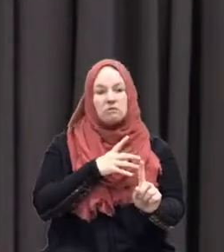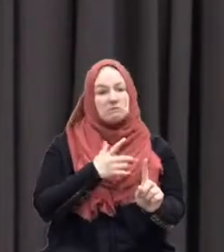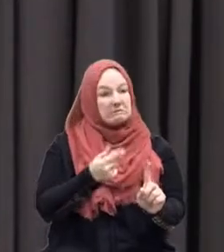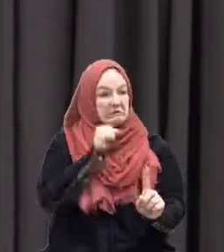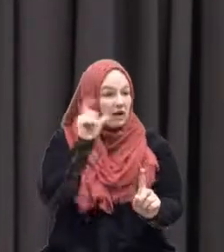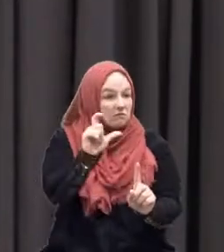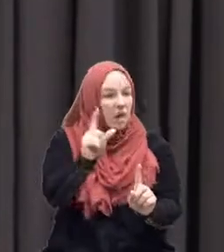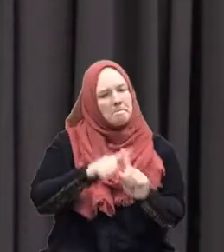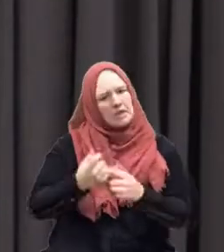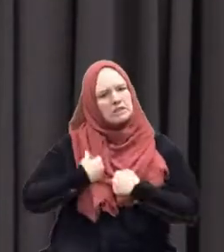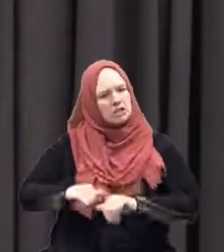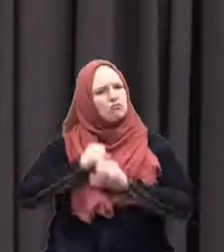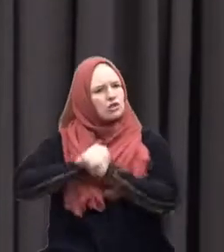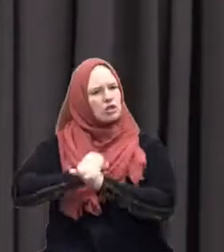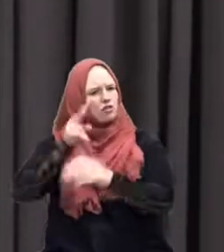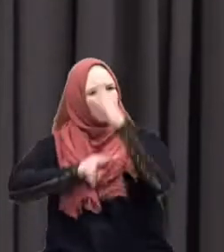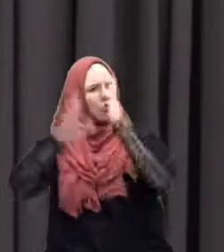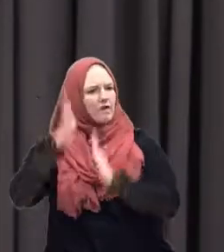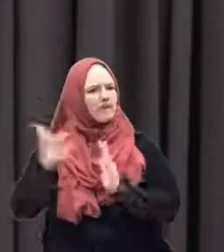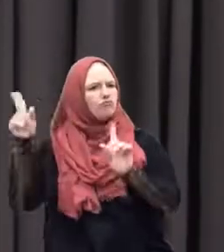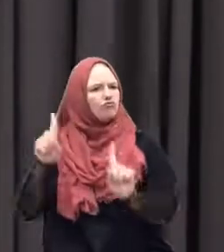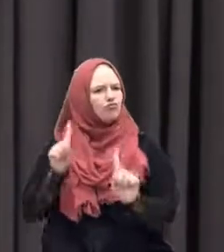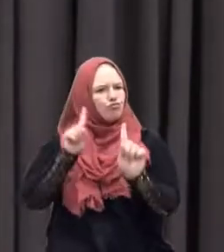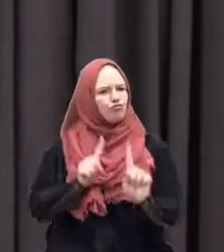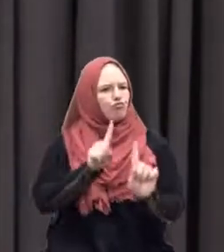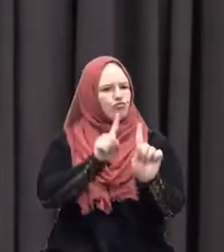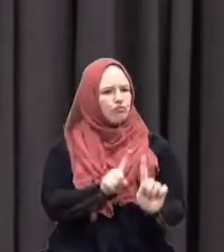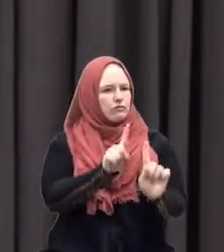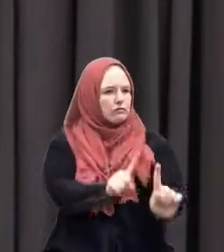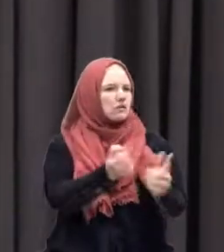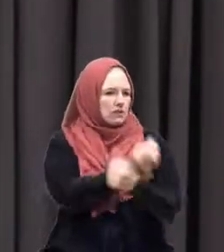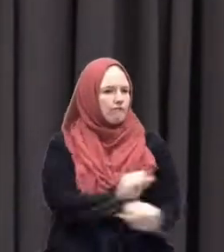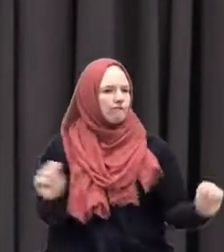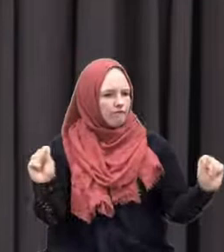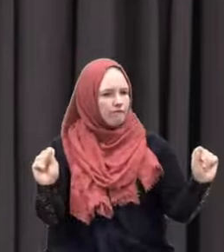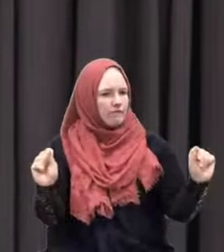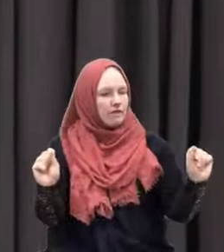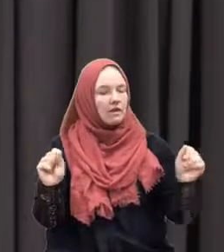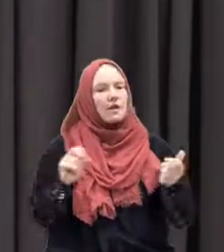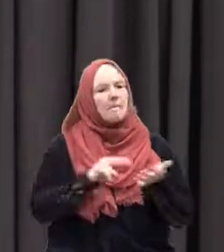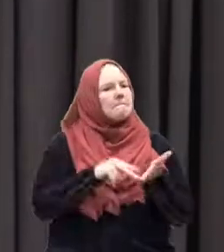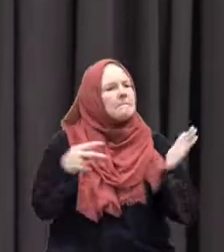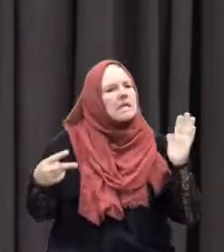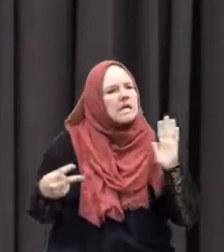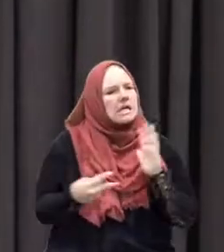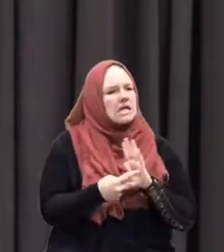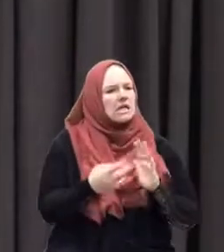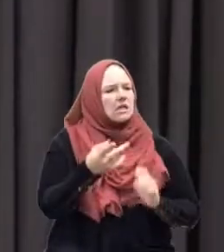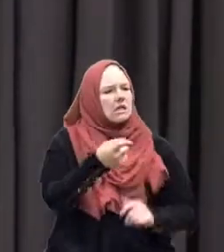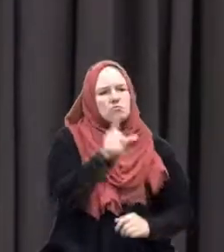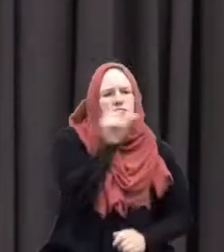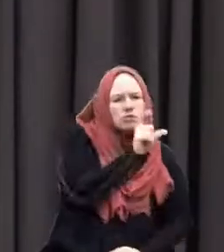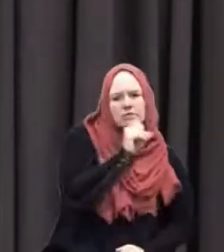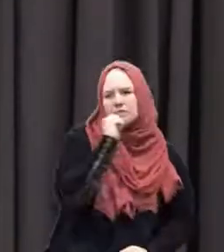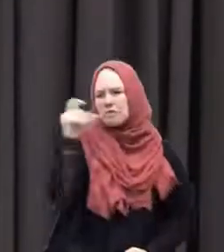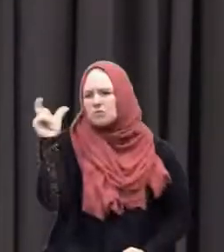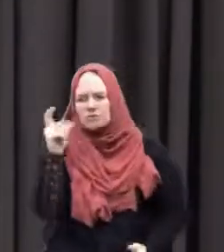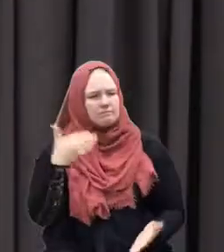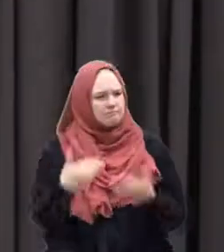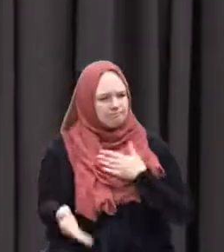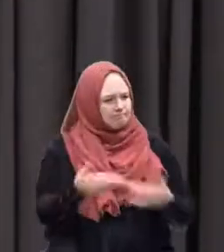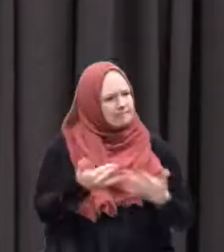be a man of your word. And if you have the means, you don't just act selfishly. It's not only